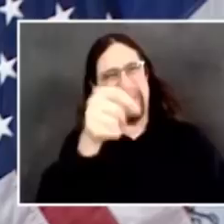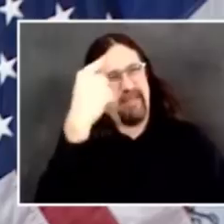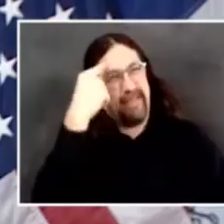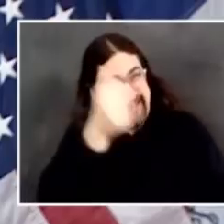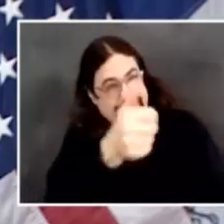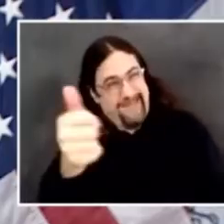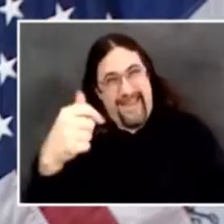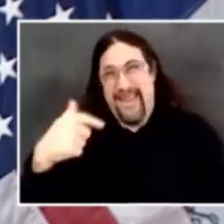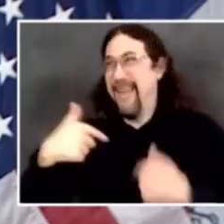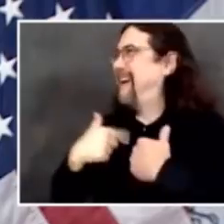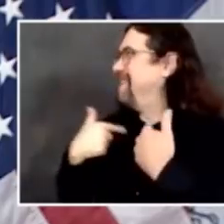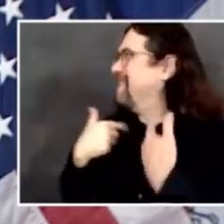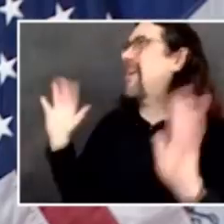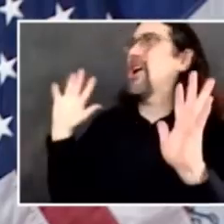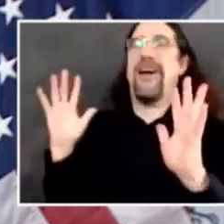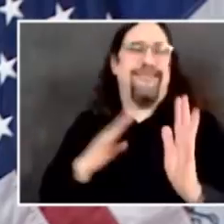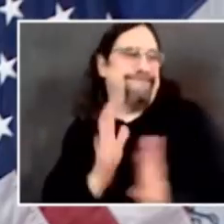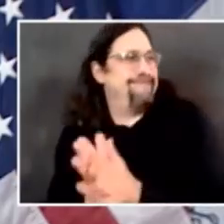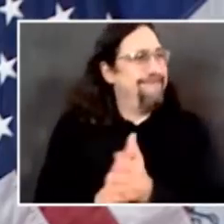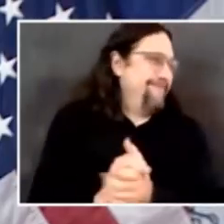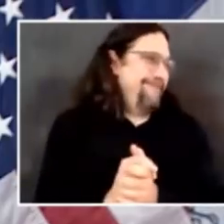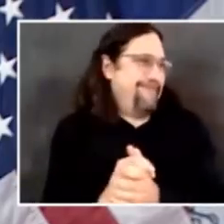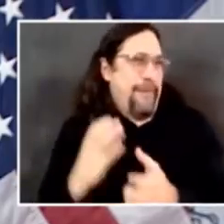Queens, but there are many, many others like it.